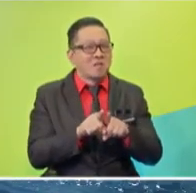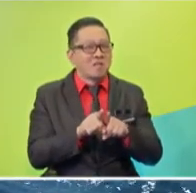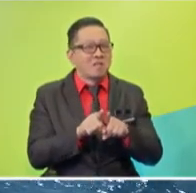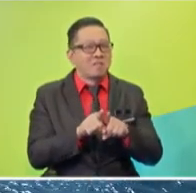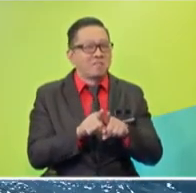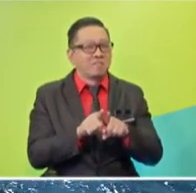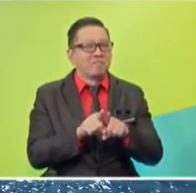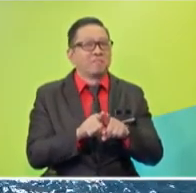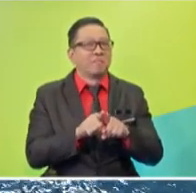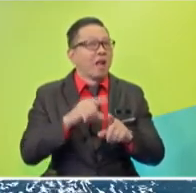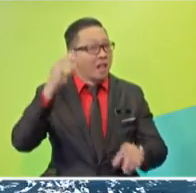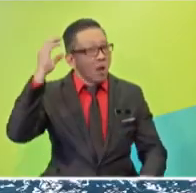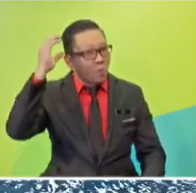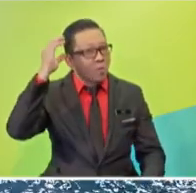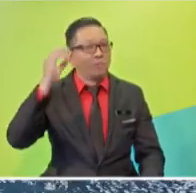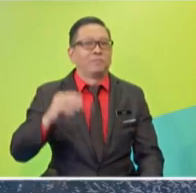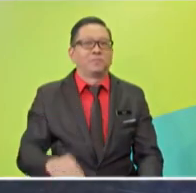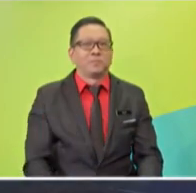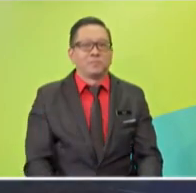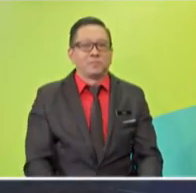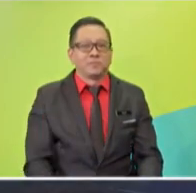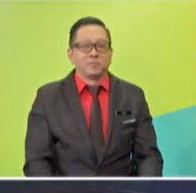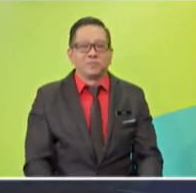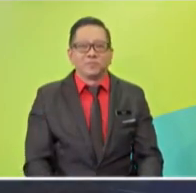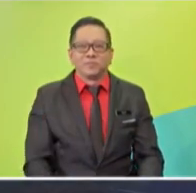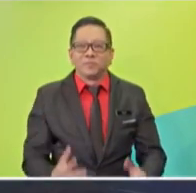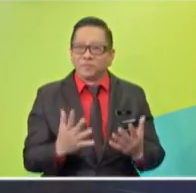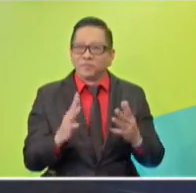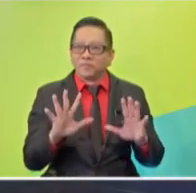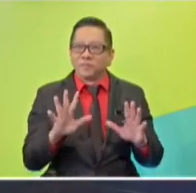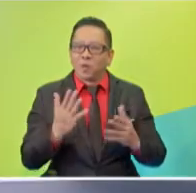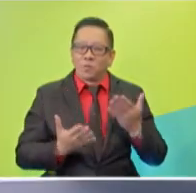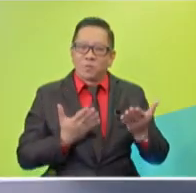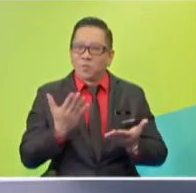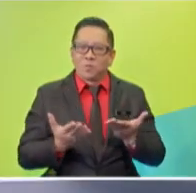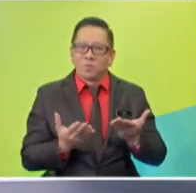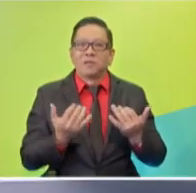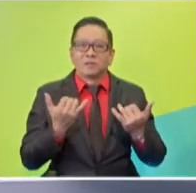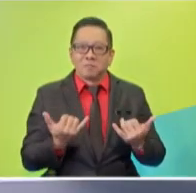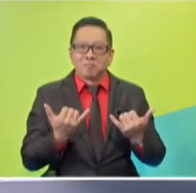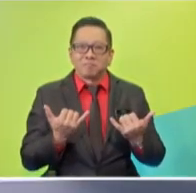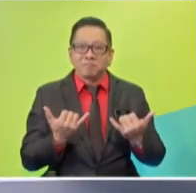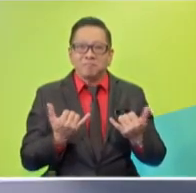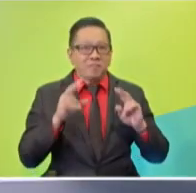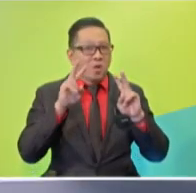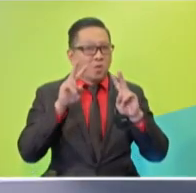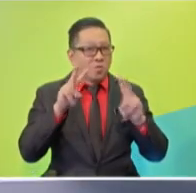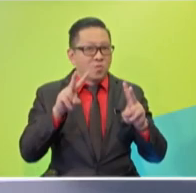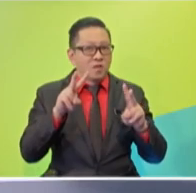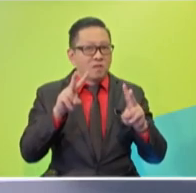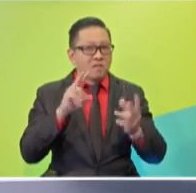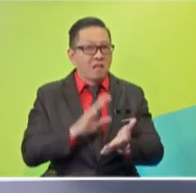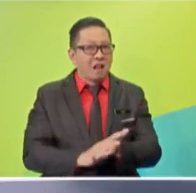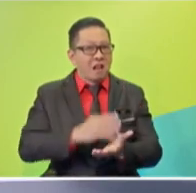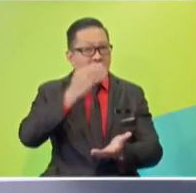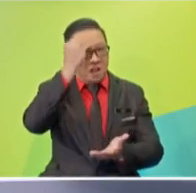okay. My student. Thank you, pupils, for introducing yourself there. Okay, right. Now, Mr. Haikal, let's take a look at our